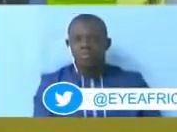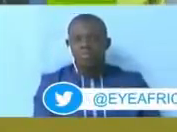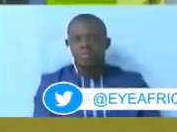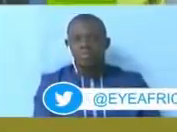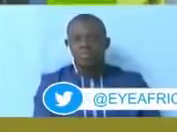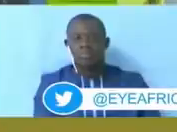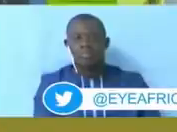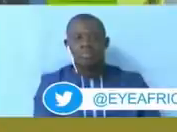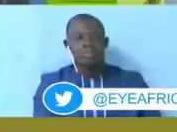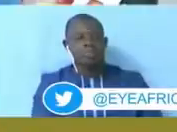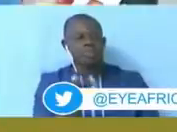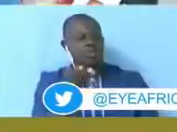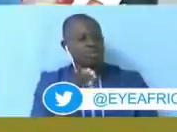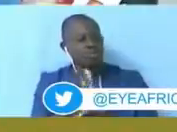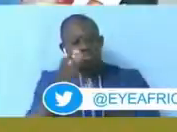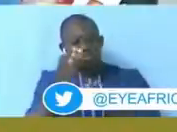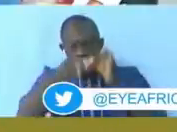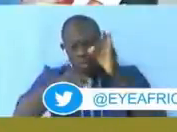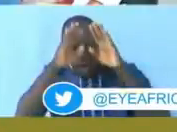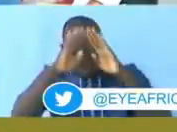notwithstanding the court's lack of